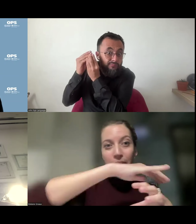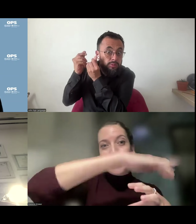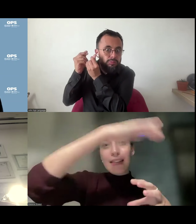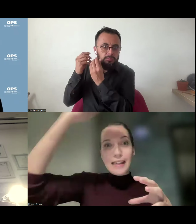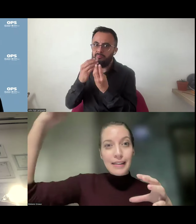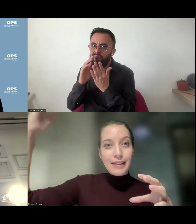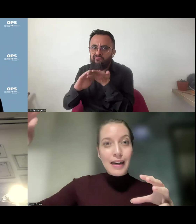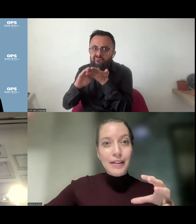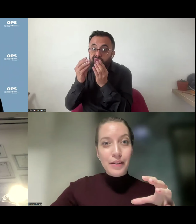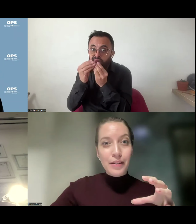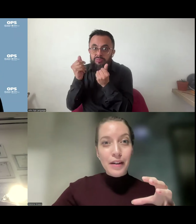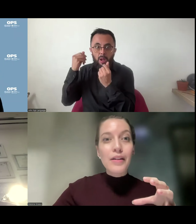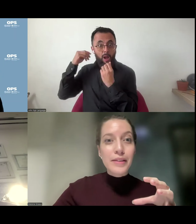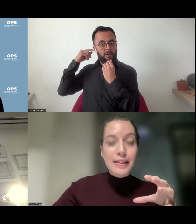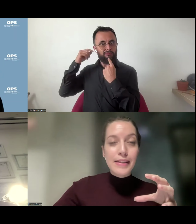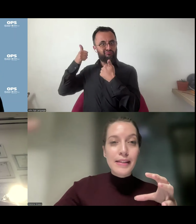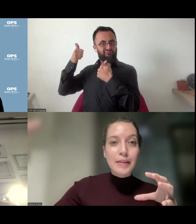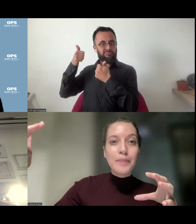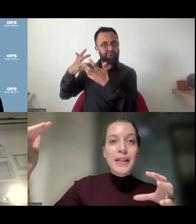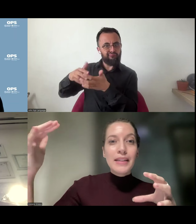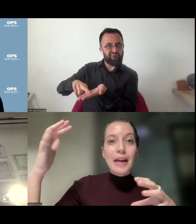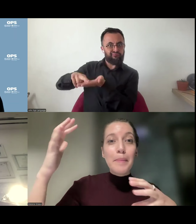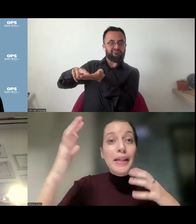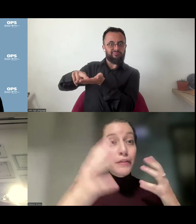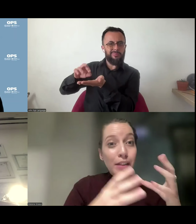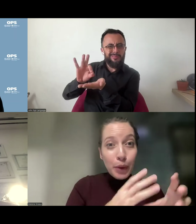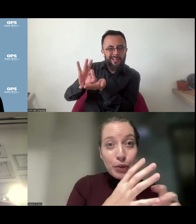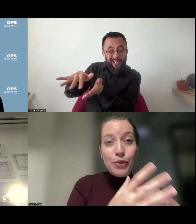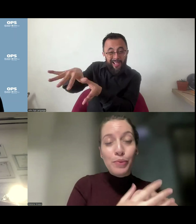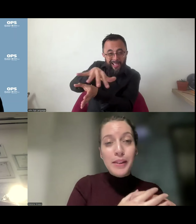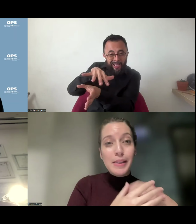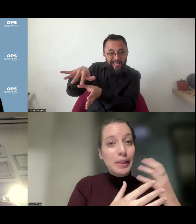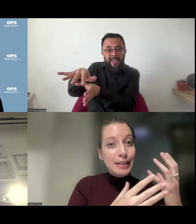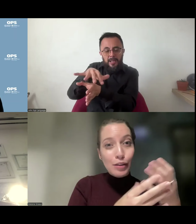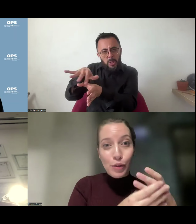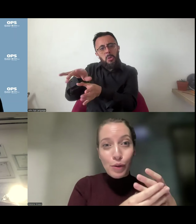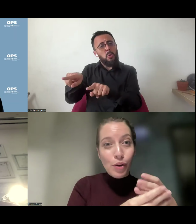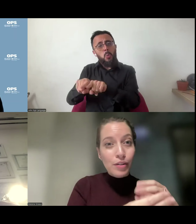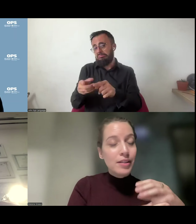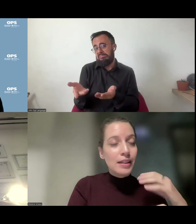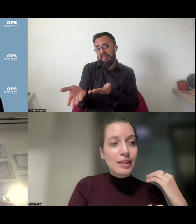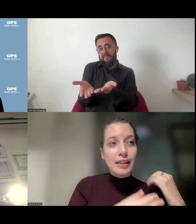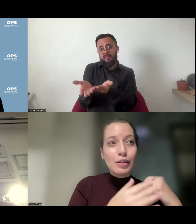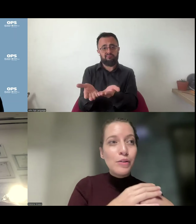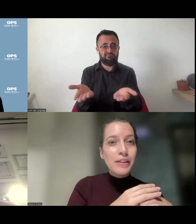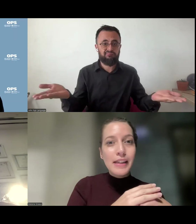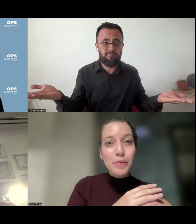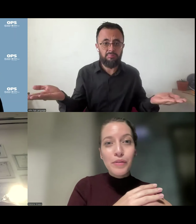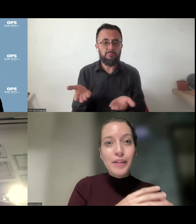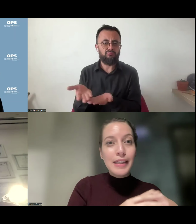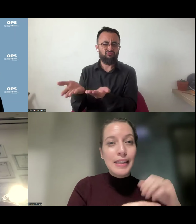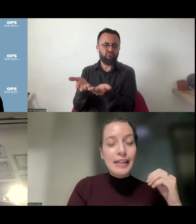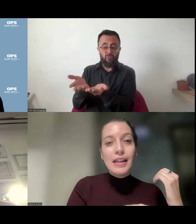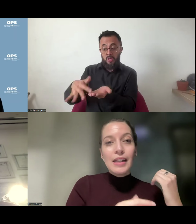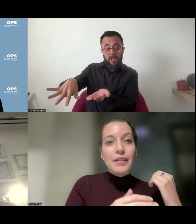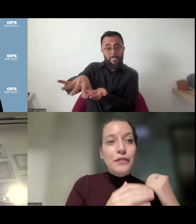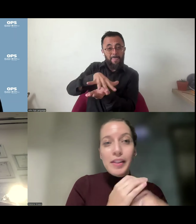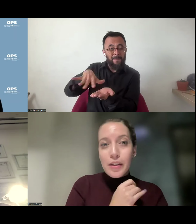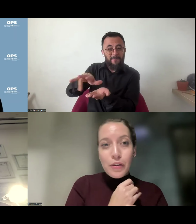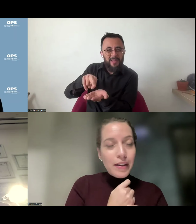services within the entire health system that benefits persons with disabilities a lot, including